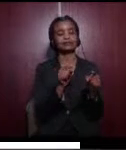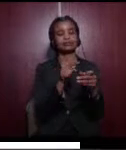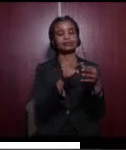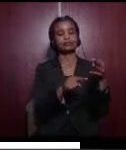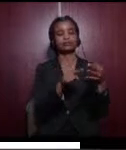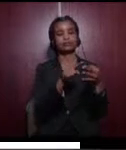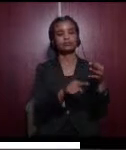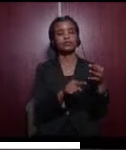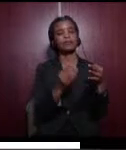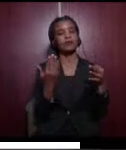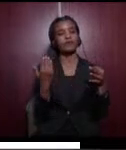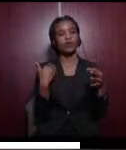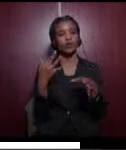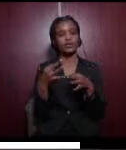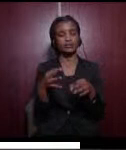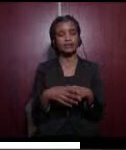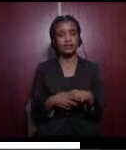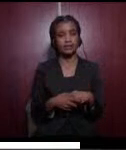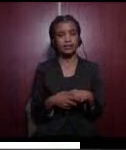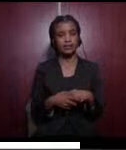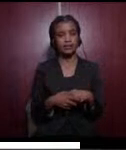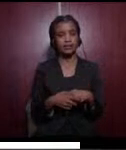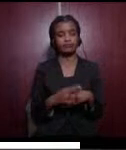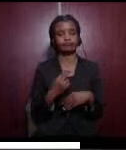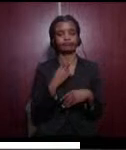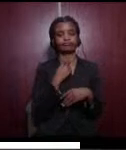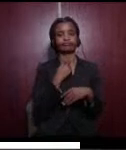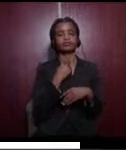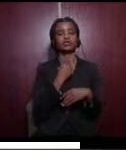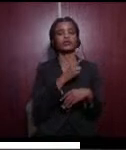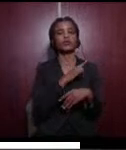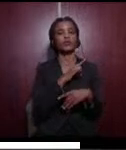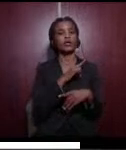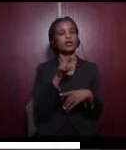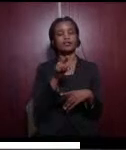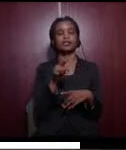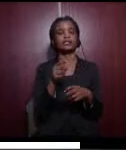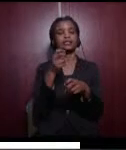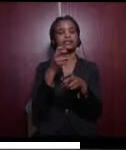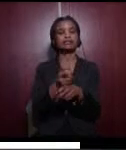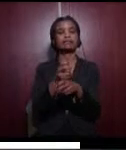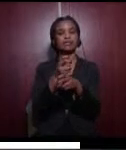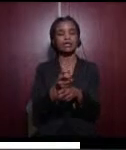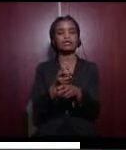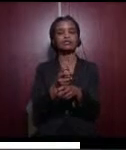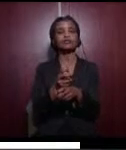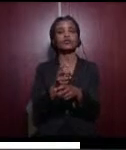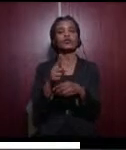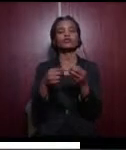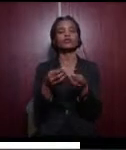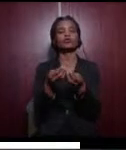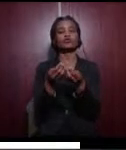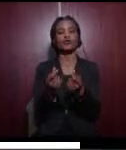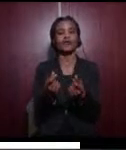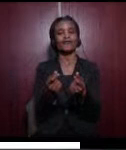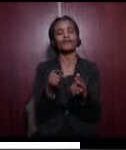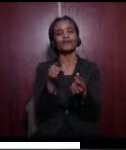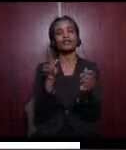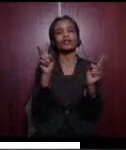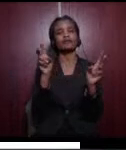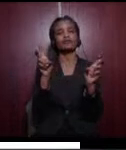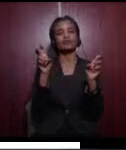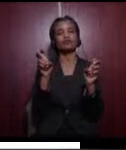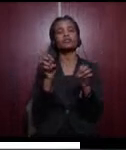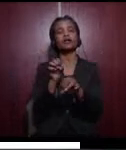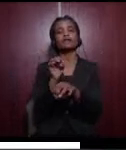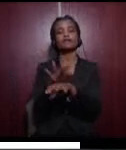mentioned earlier, therefore making it difficult to address the wide-ranging emergency situations affecting vulnerable communities.